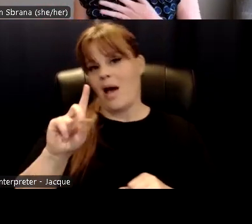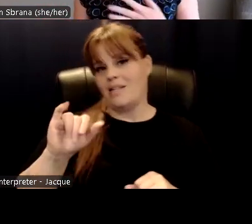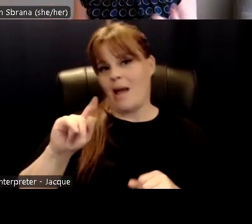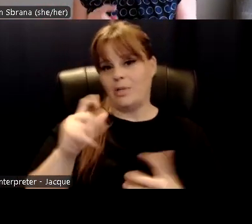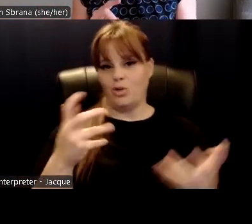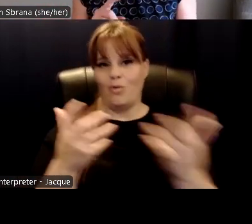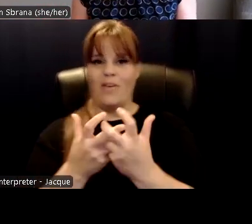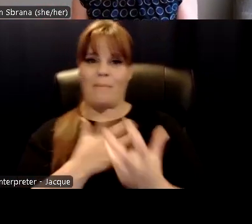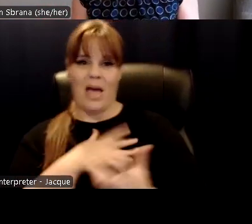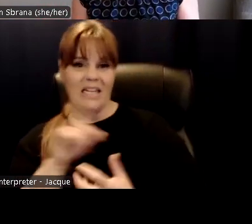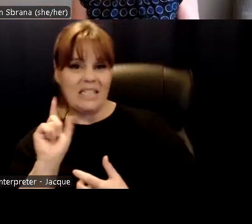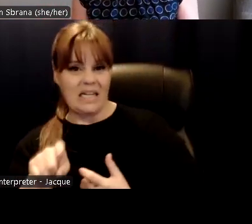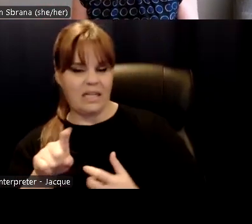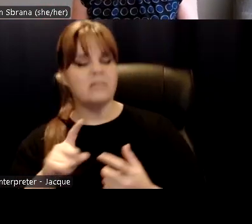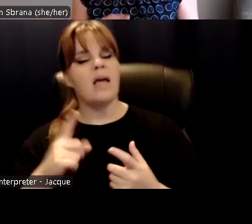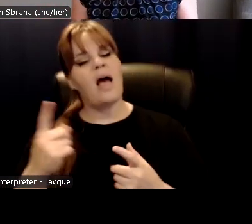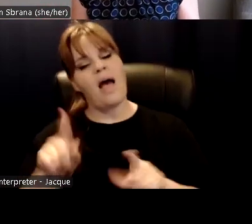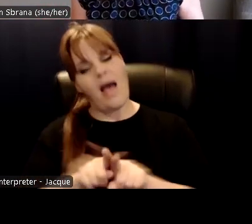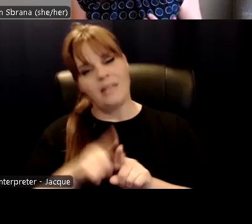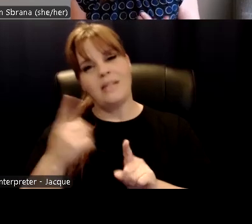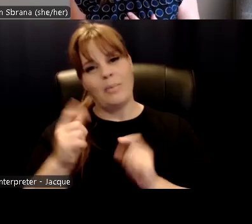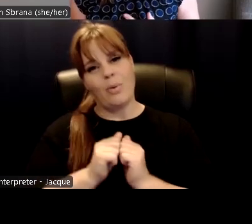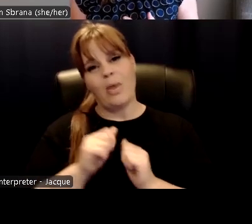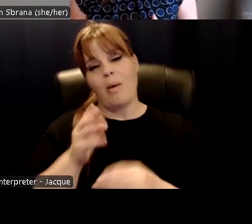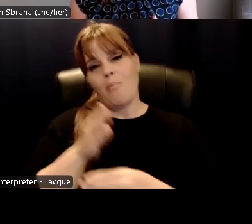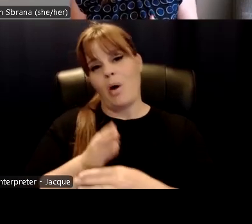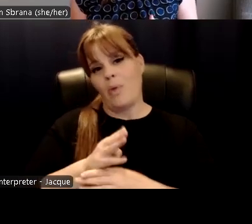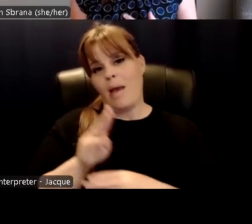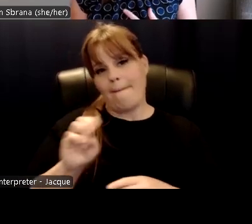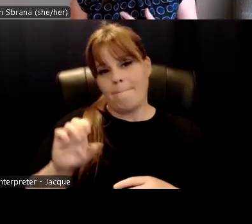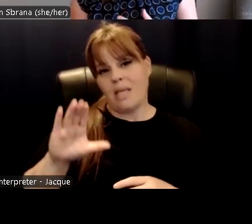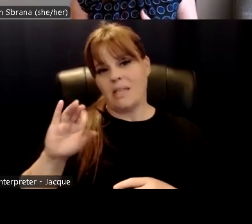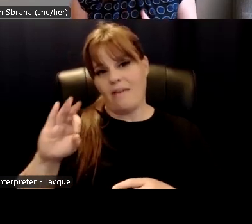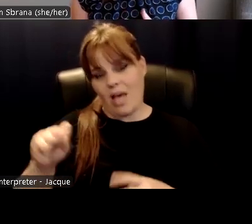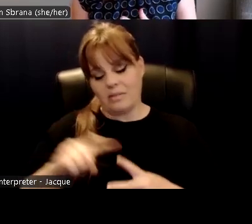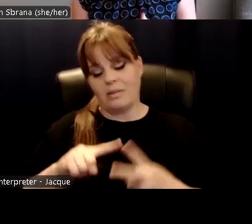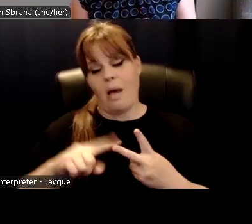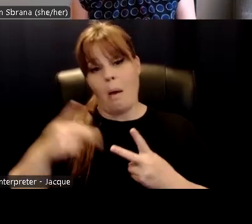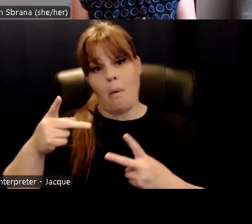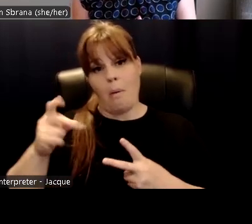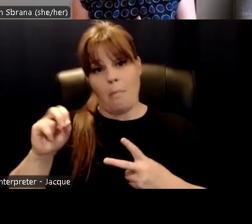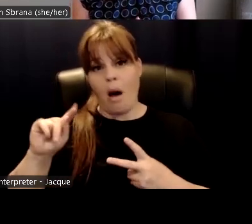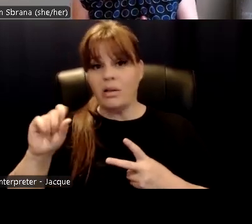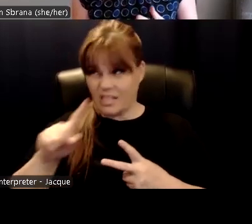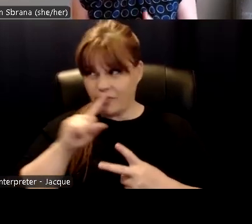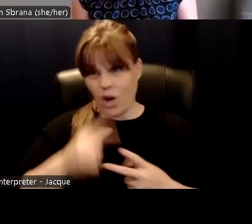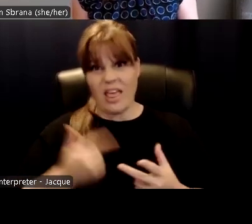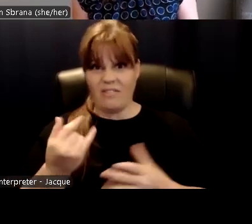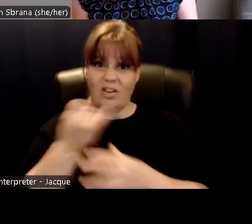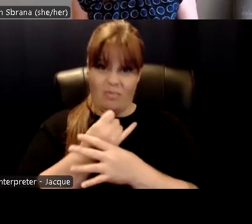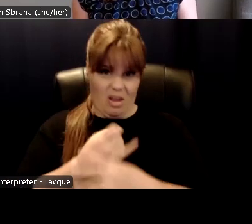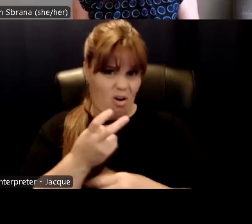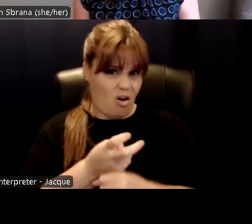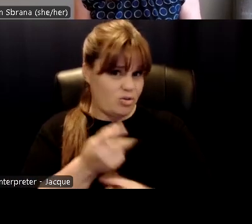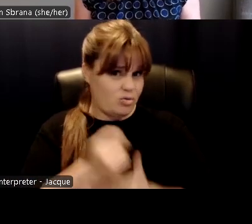as someone with moderate ME/CFS, as someone with POTS that is very life interfering and hard to treat, and a lot